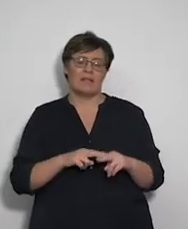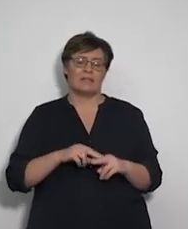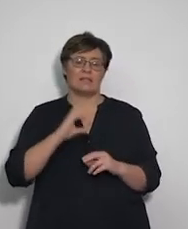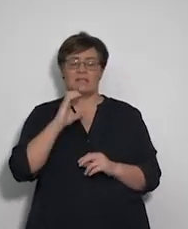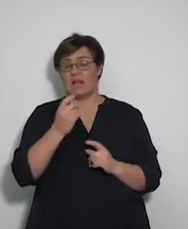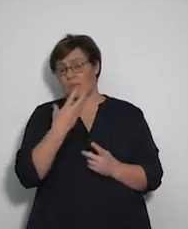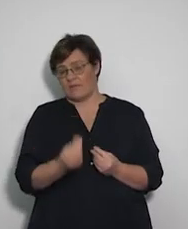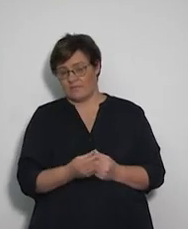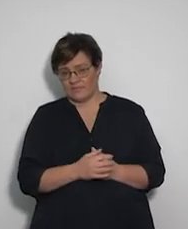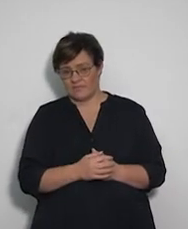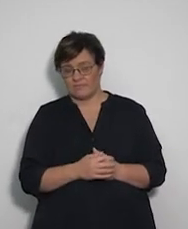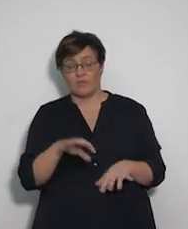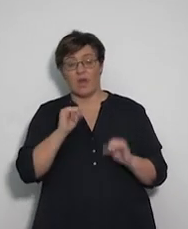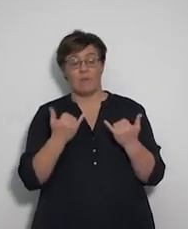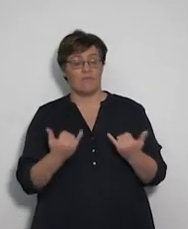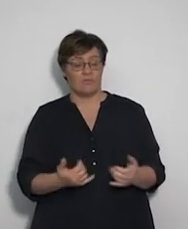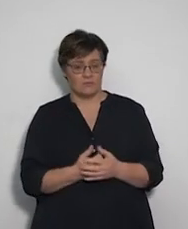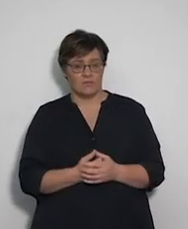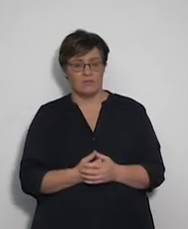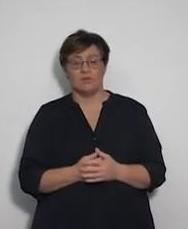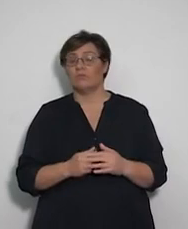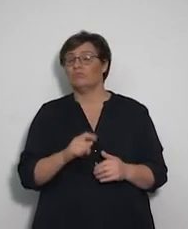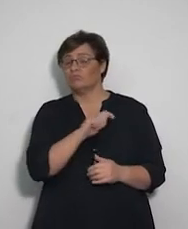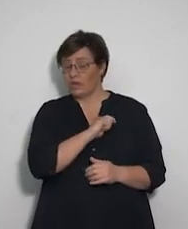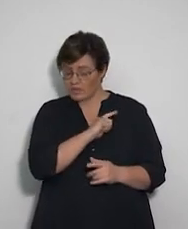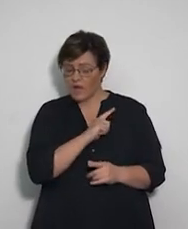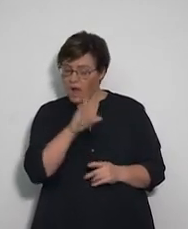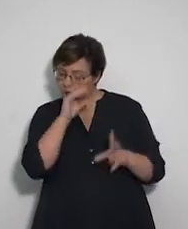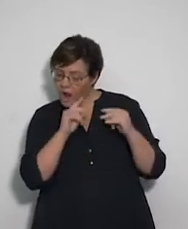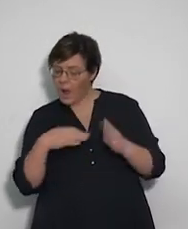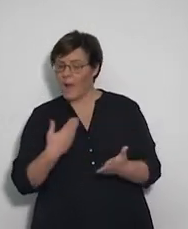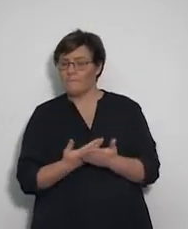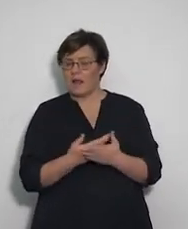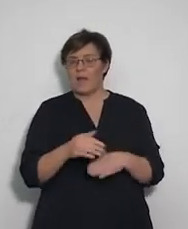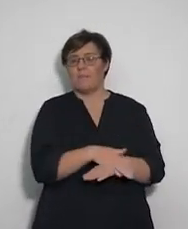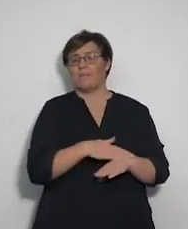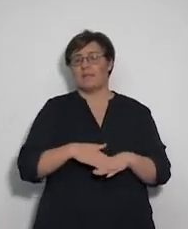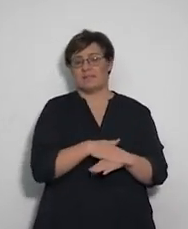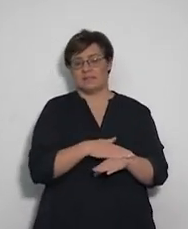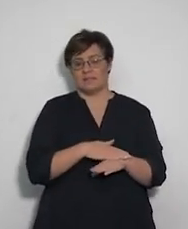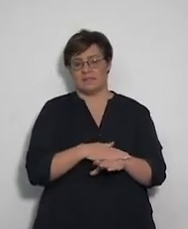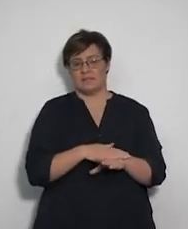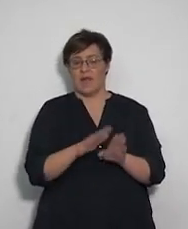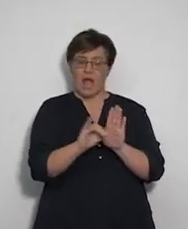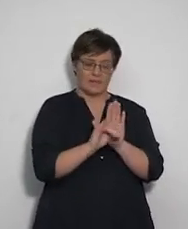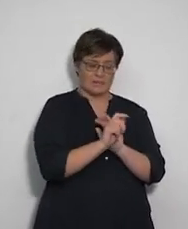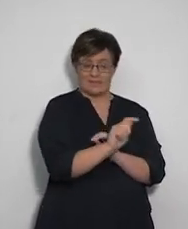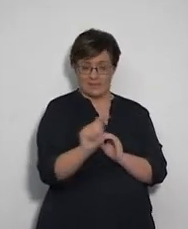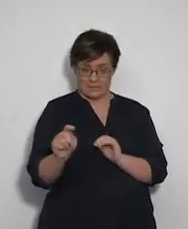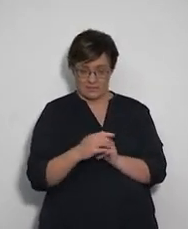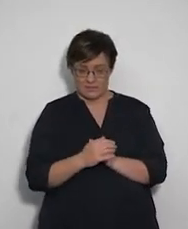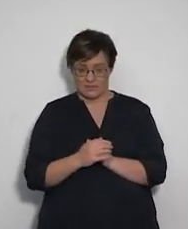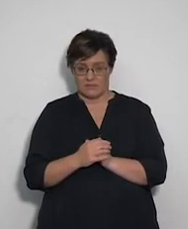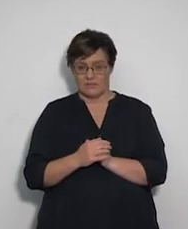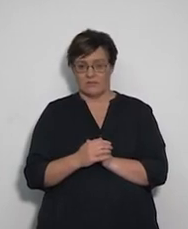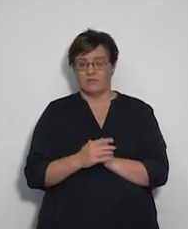cell that we see. So guys, that's a wrap for this segment. Trust that you've been able to apply some of the basic identification